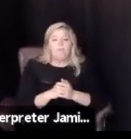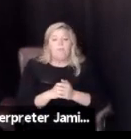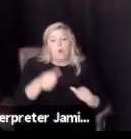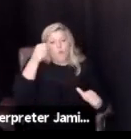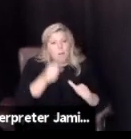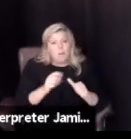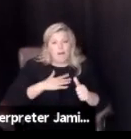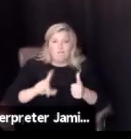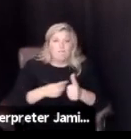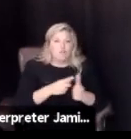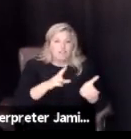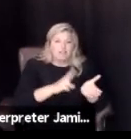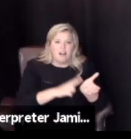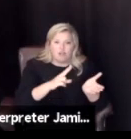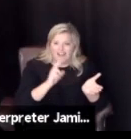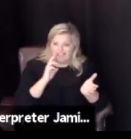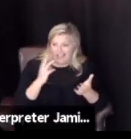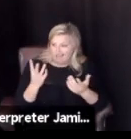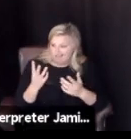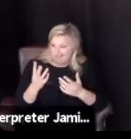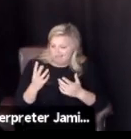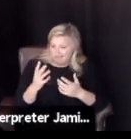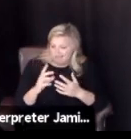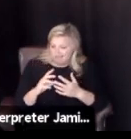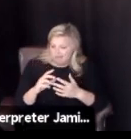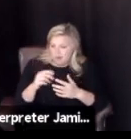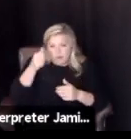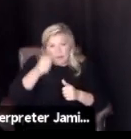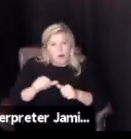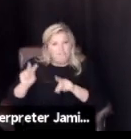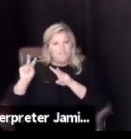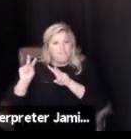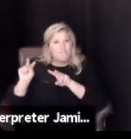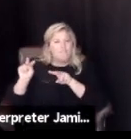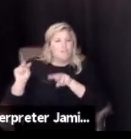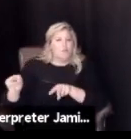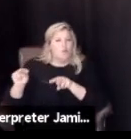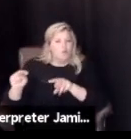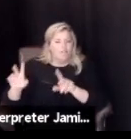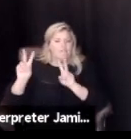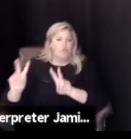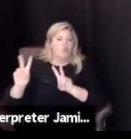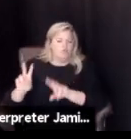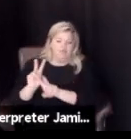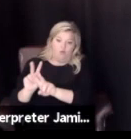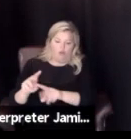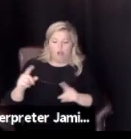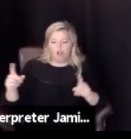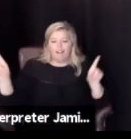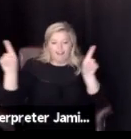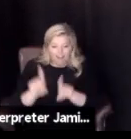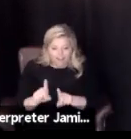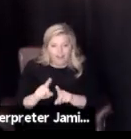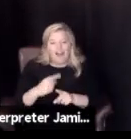first contract I got, I think like 6 months into the business, where the guy was at the funeral. He said, I literally measured the results of the